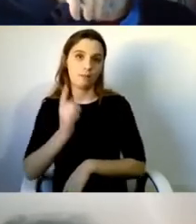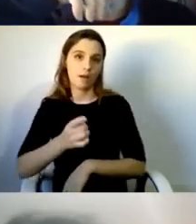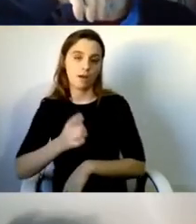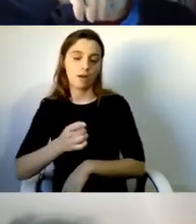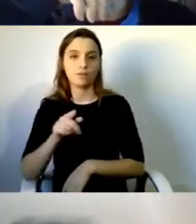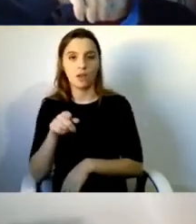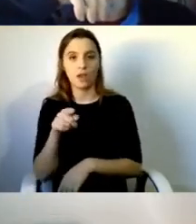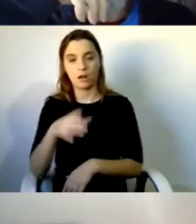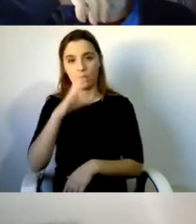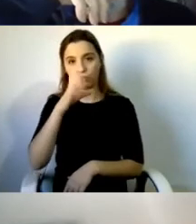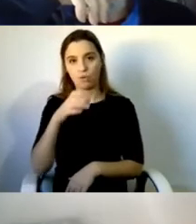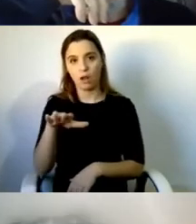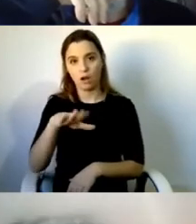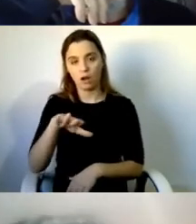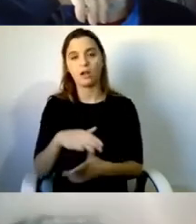the whole idea.